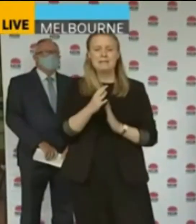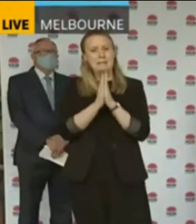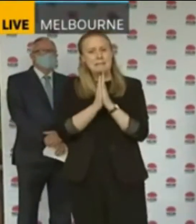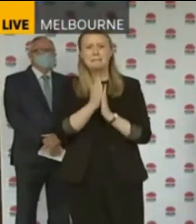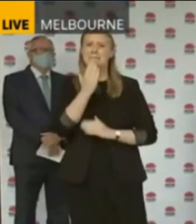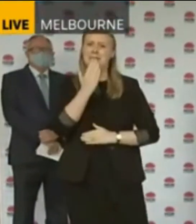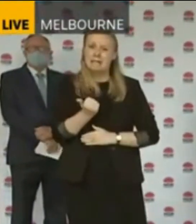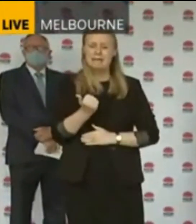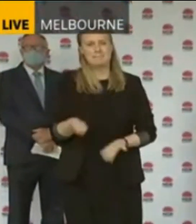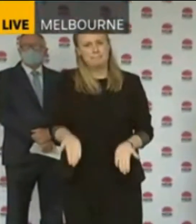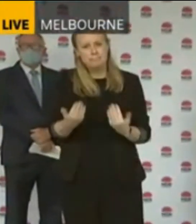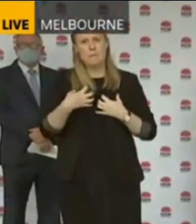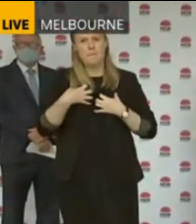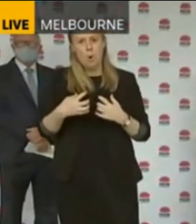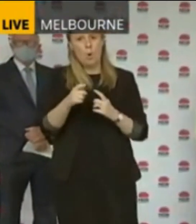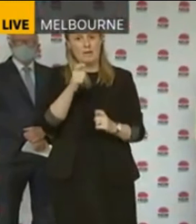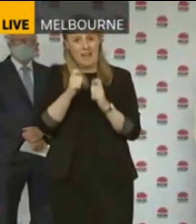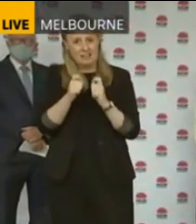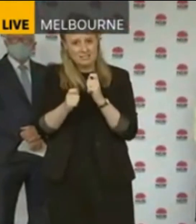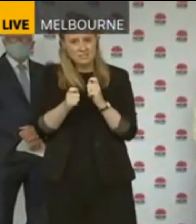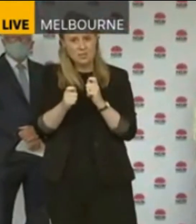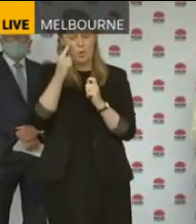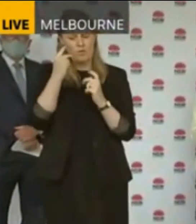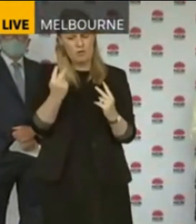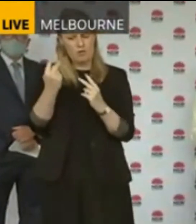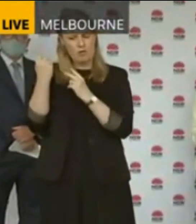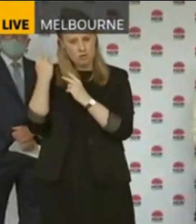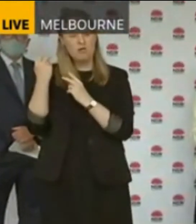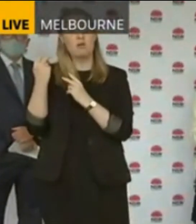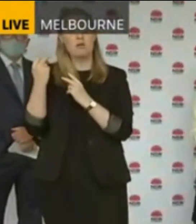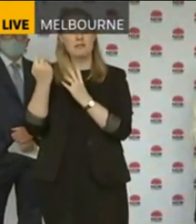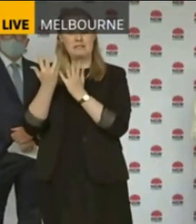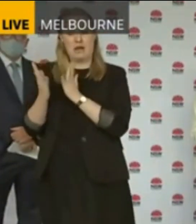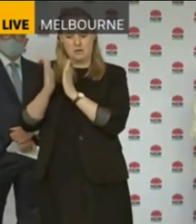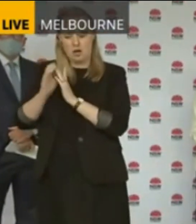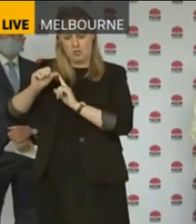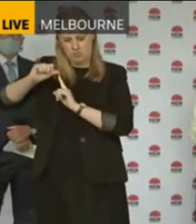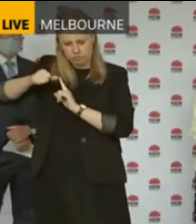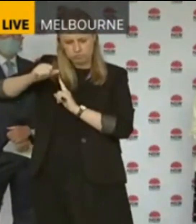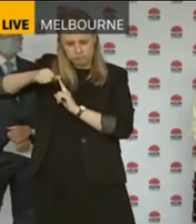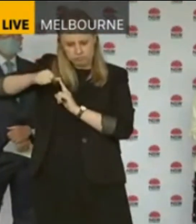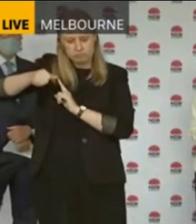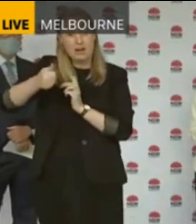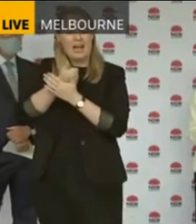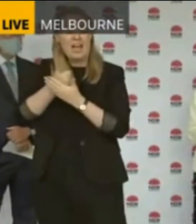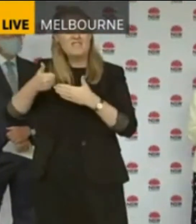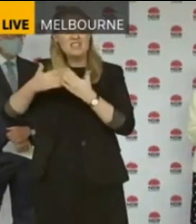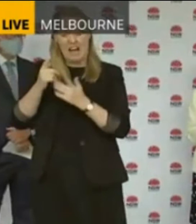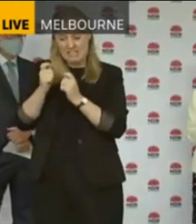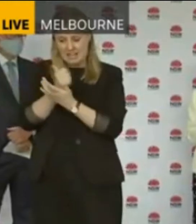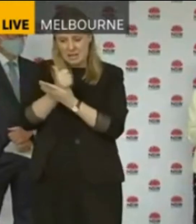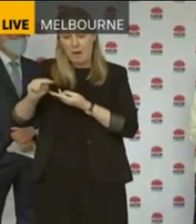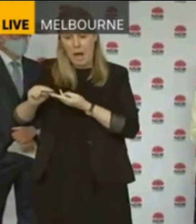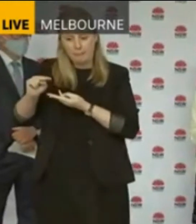and incrementally we have seen since Sunday, each and every day, an increase to those testing numbers, and I'm very